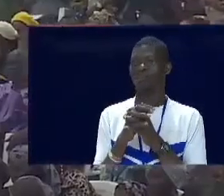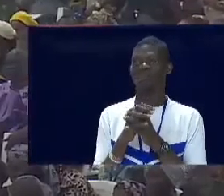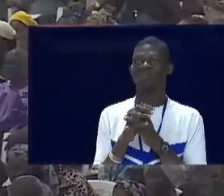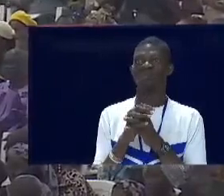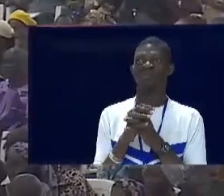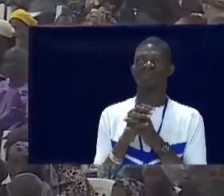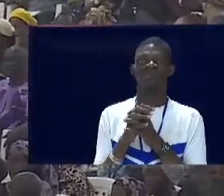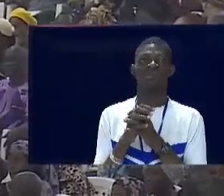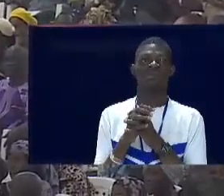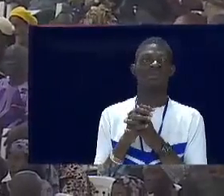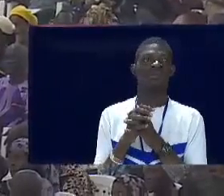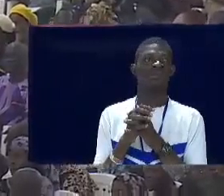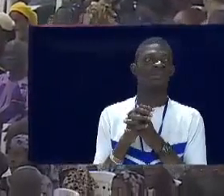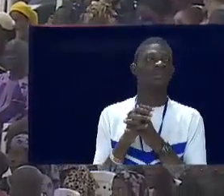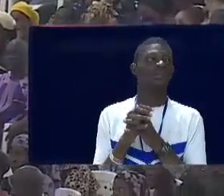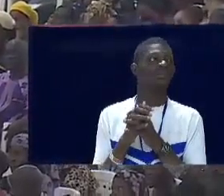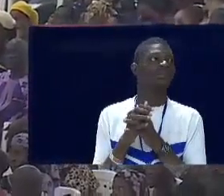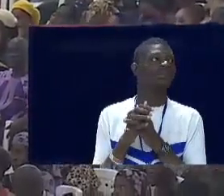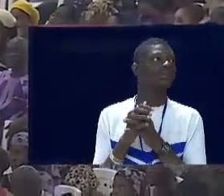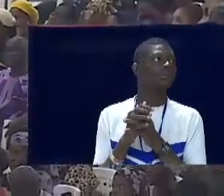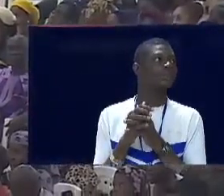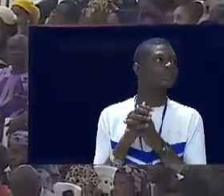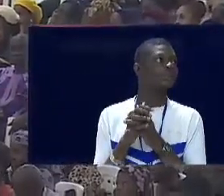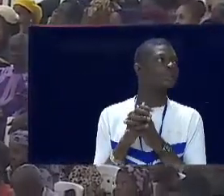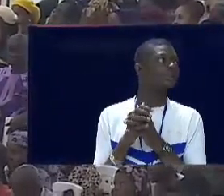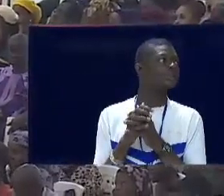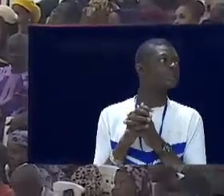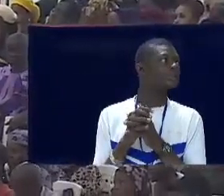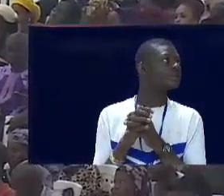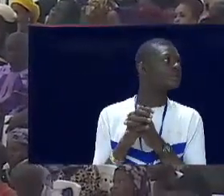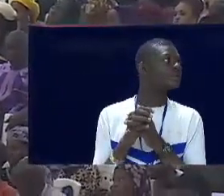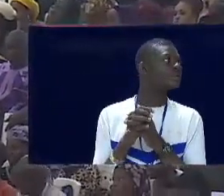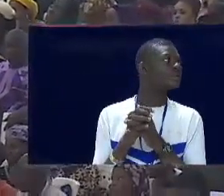Quite a crowd that what happened, pastors?